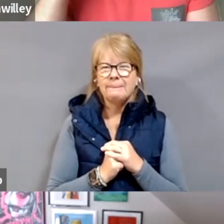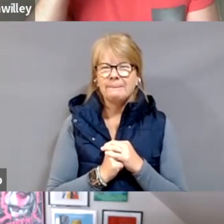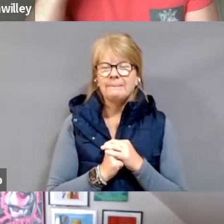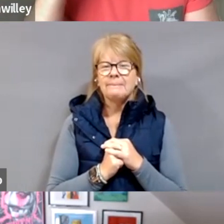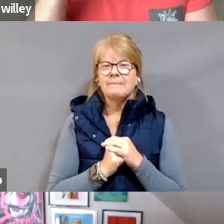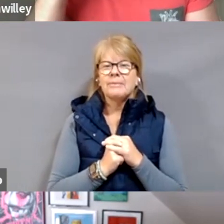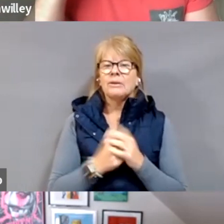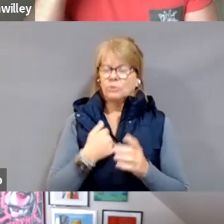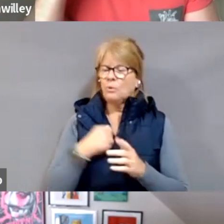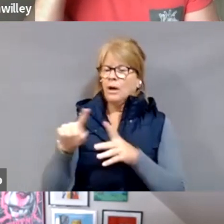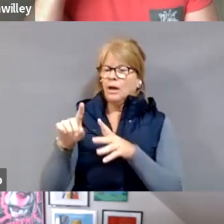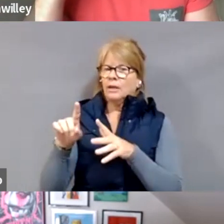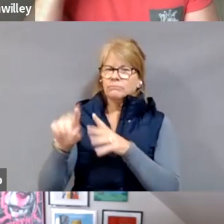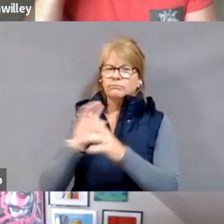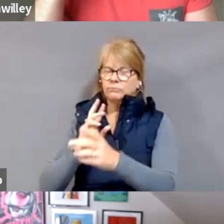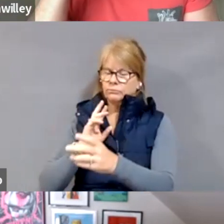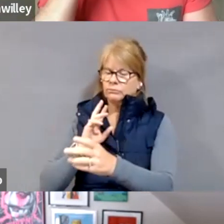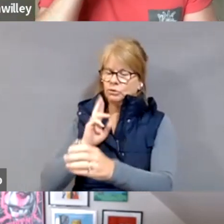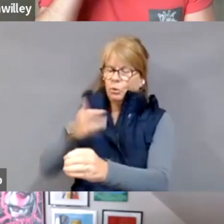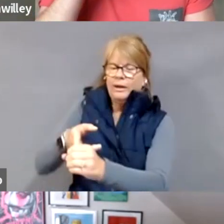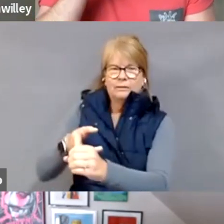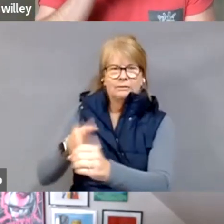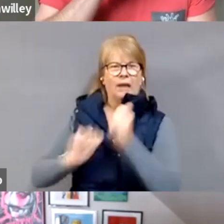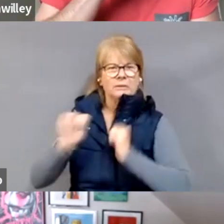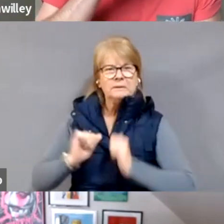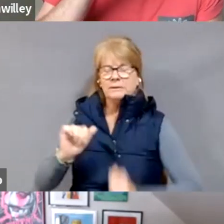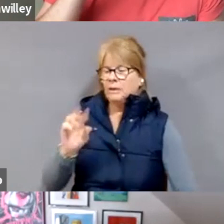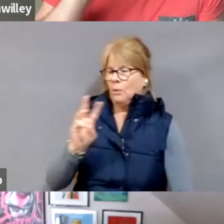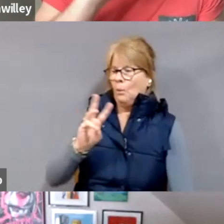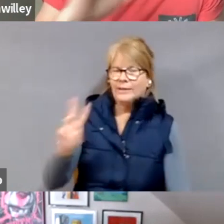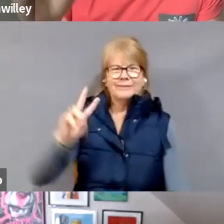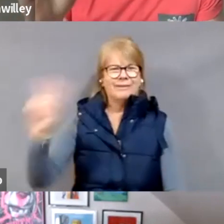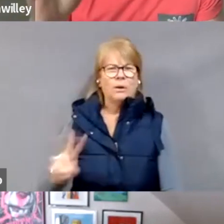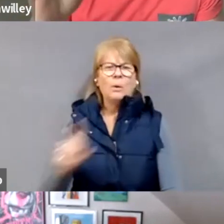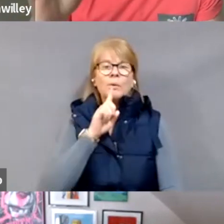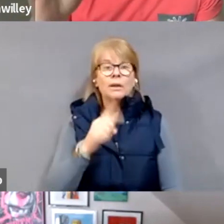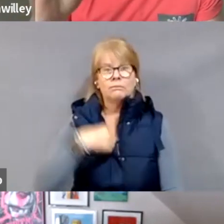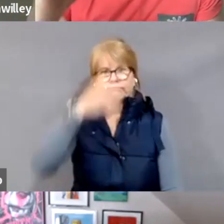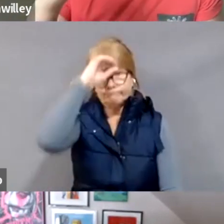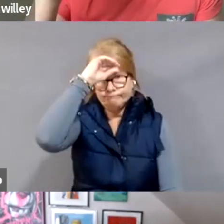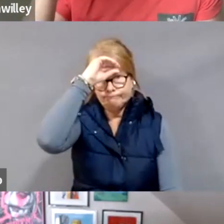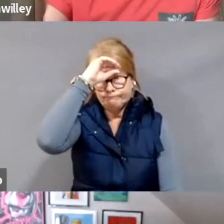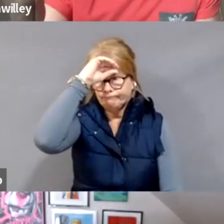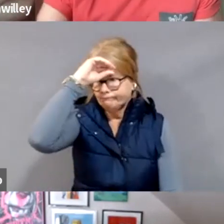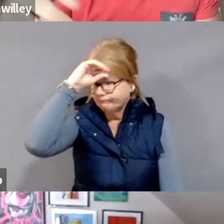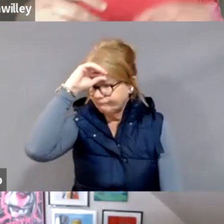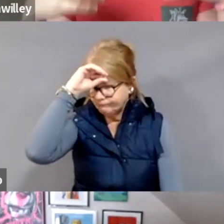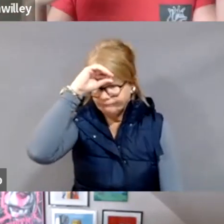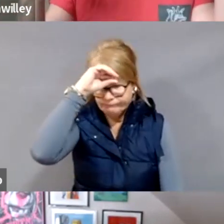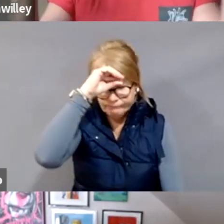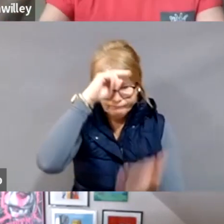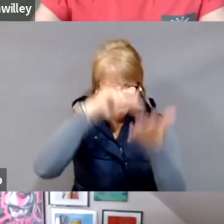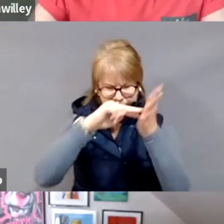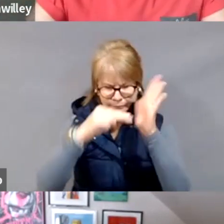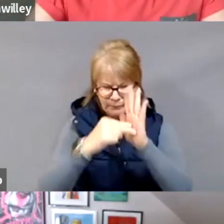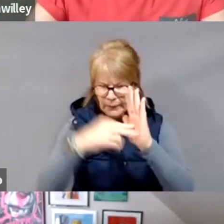in West Vancouver, and I didn't know anything. I had no idea what it was to be an artist, how to